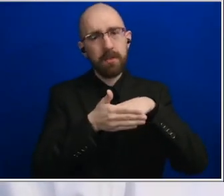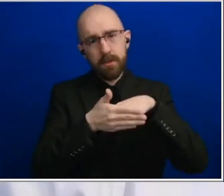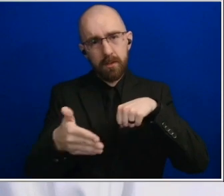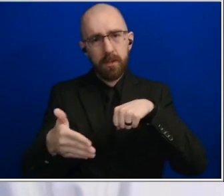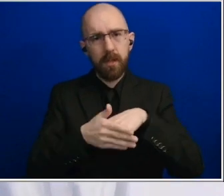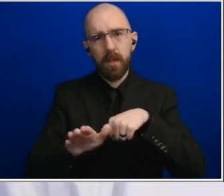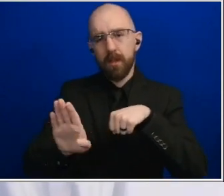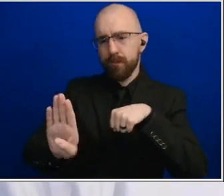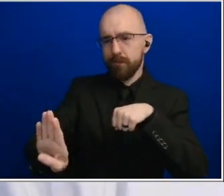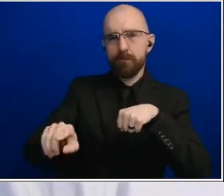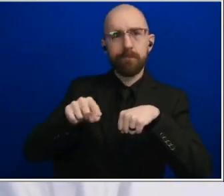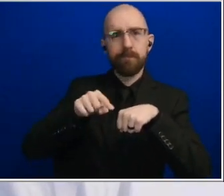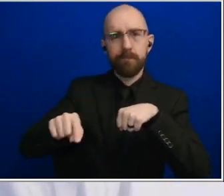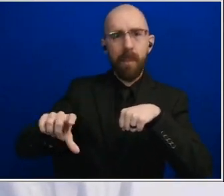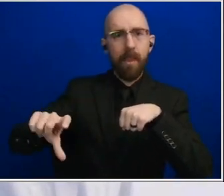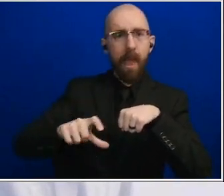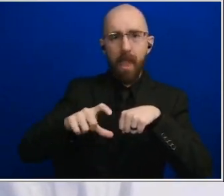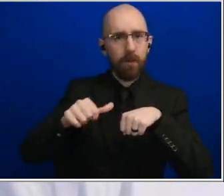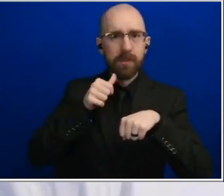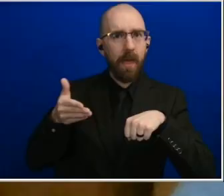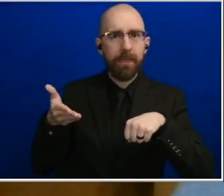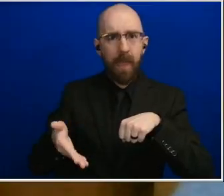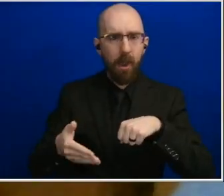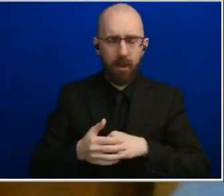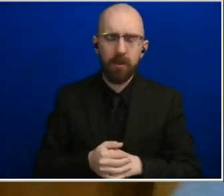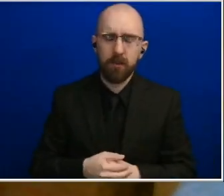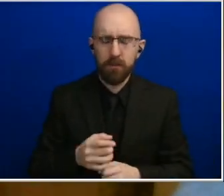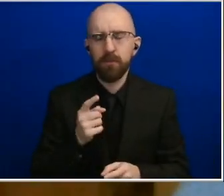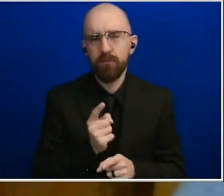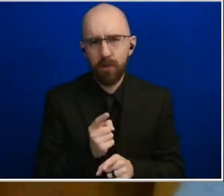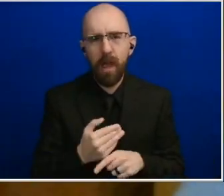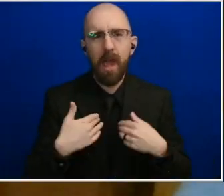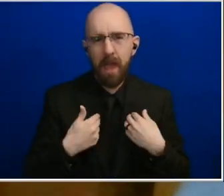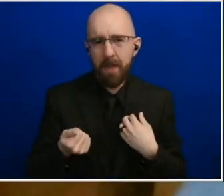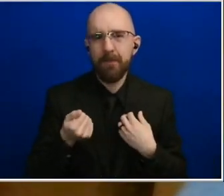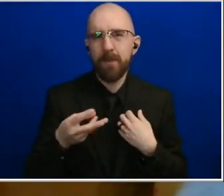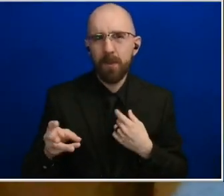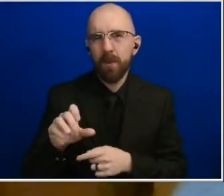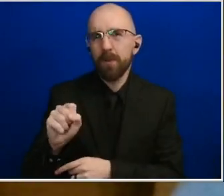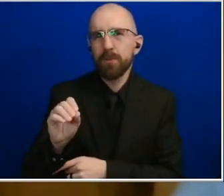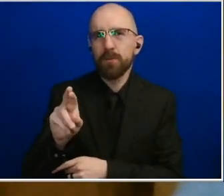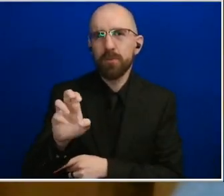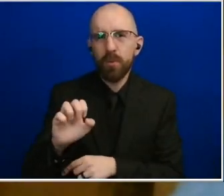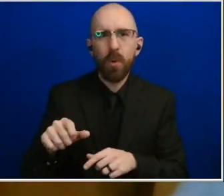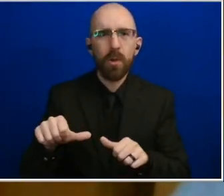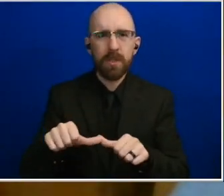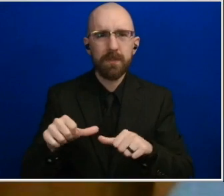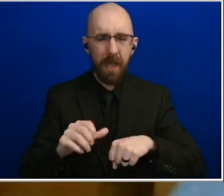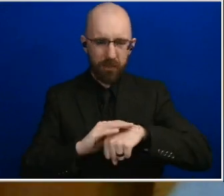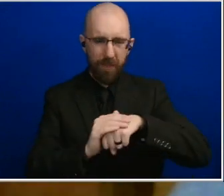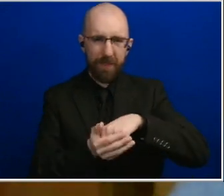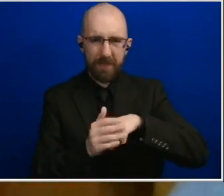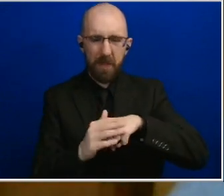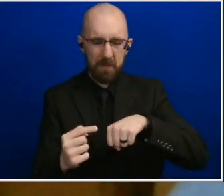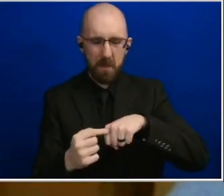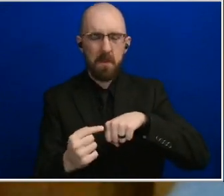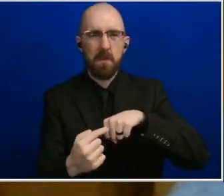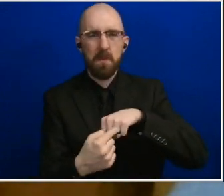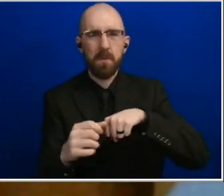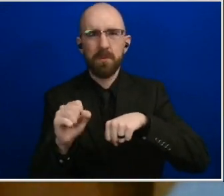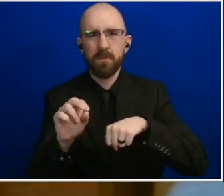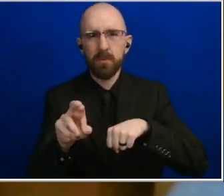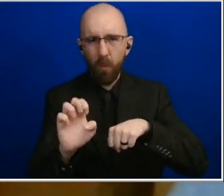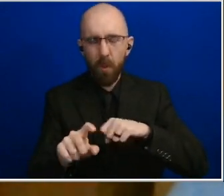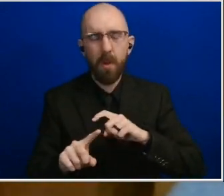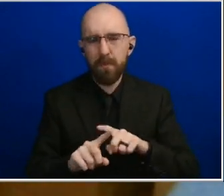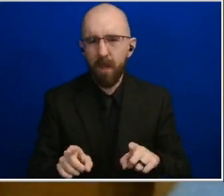felt. Right. Yeah. I mean, that, and I had a few sore spots on that stump, but